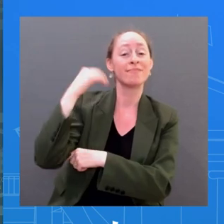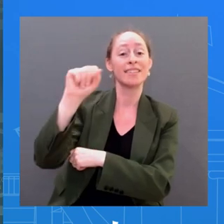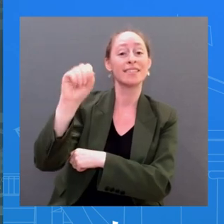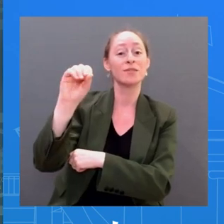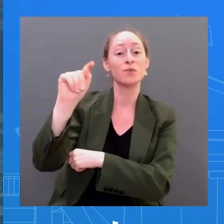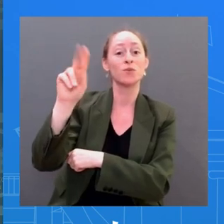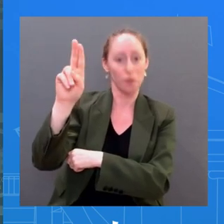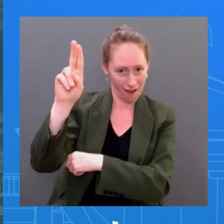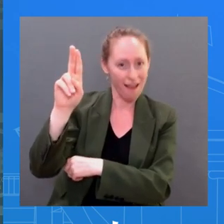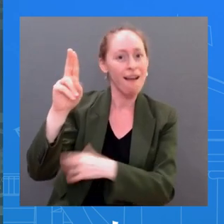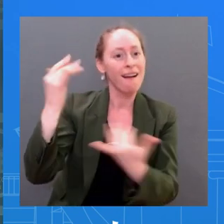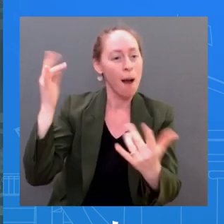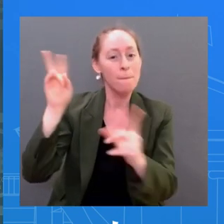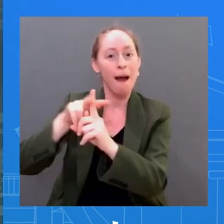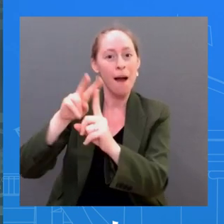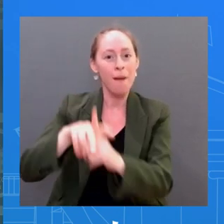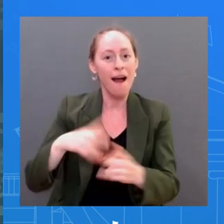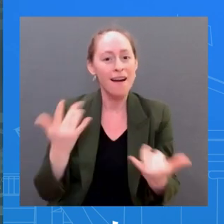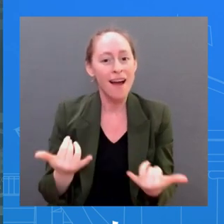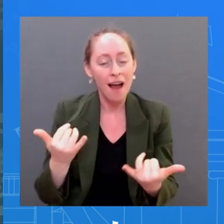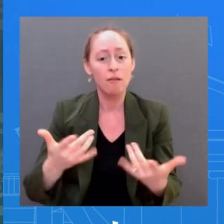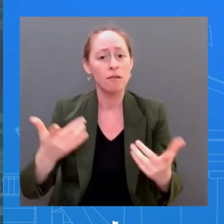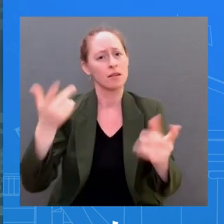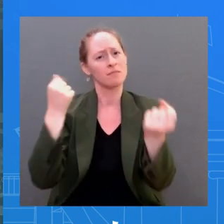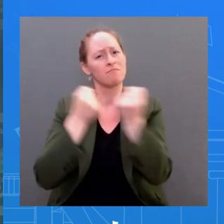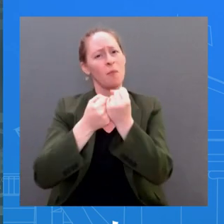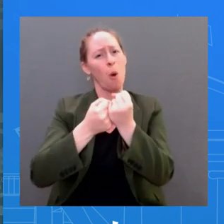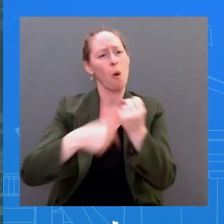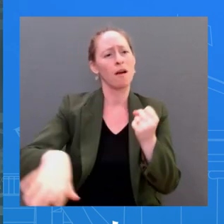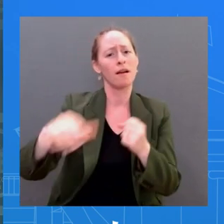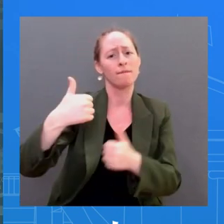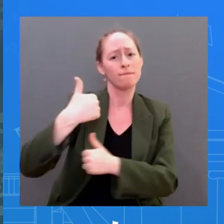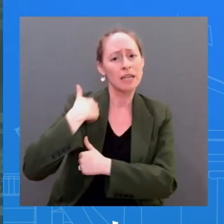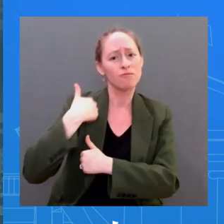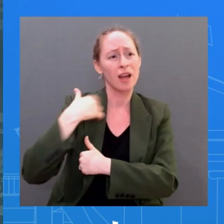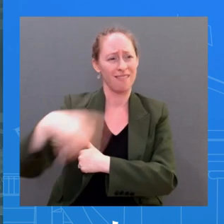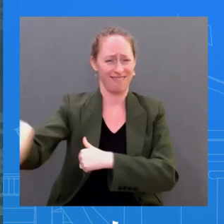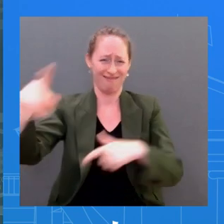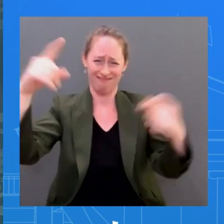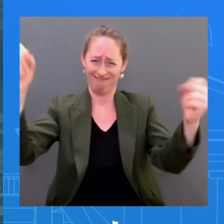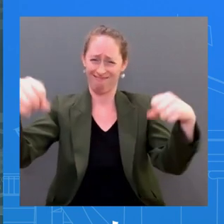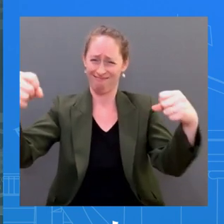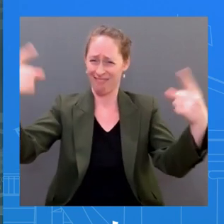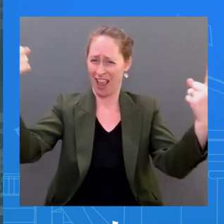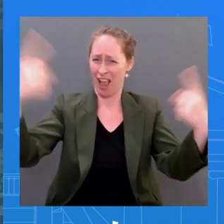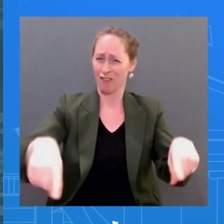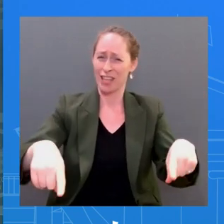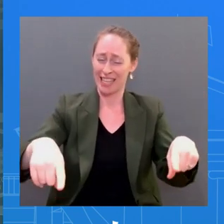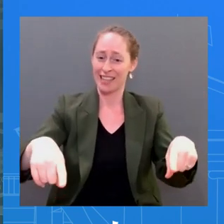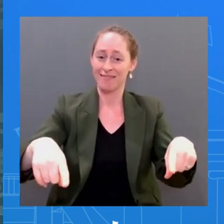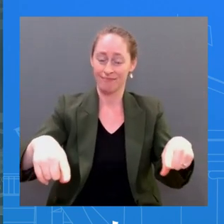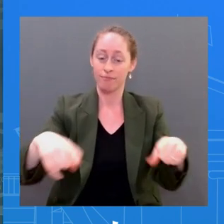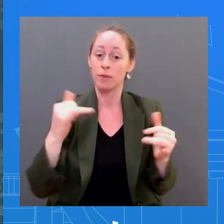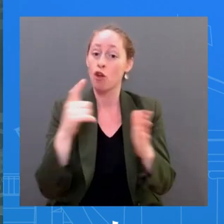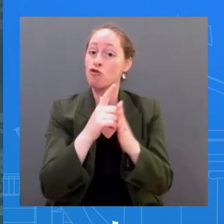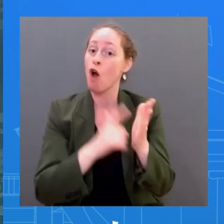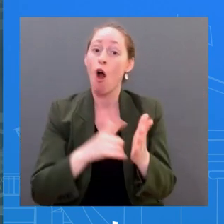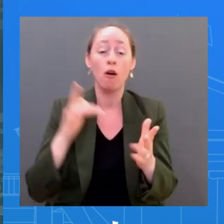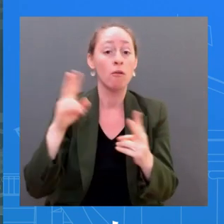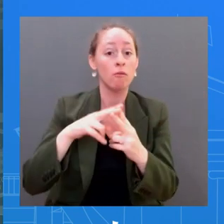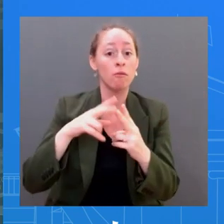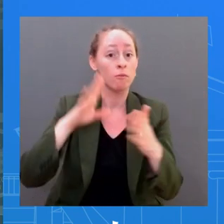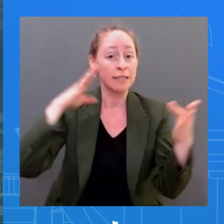agree on. Among the impact of the bills being signed into law today are 2 that will improve access to